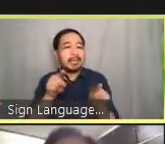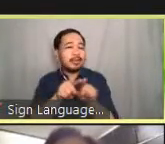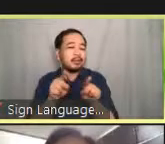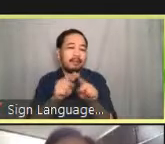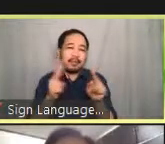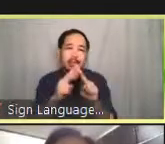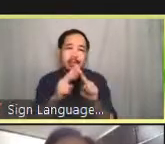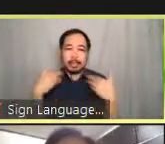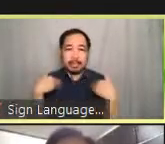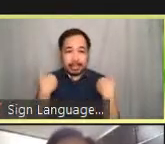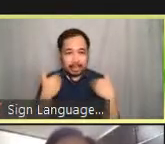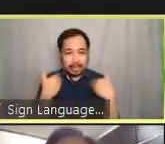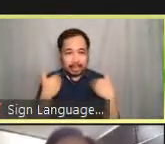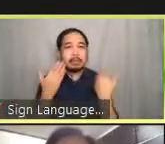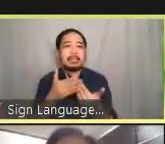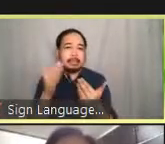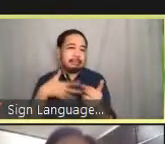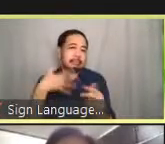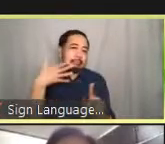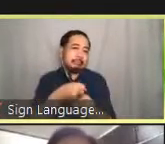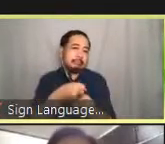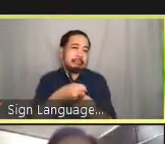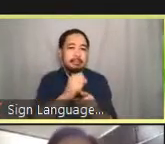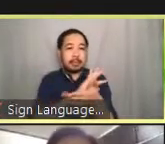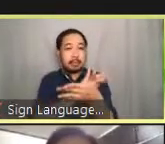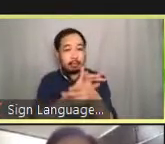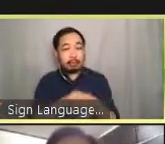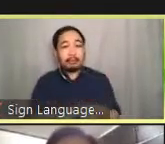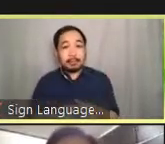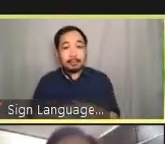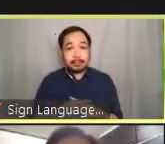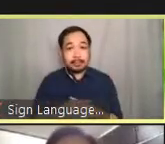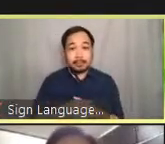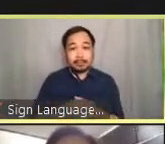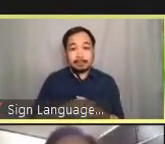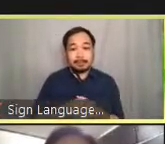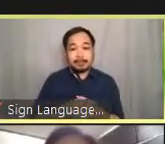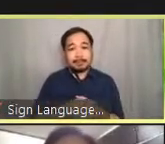sobrang bata po, the kids, the young ones.